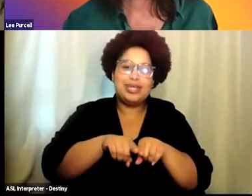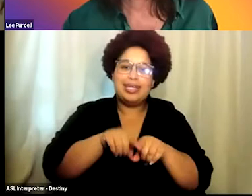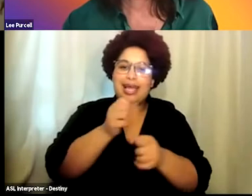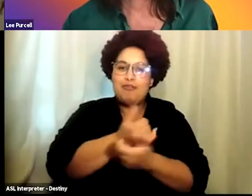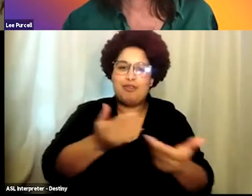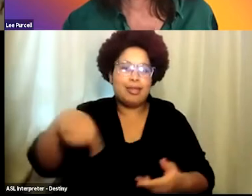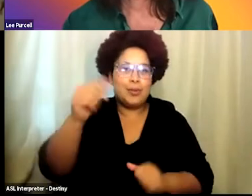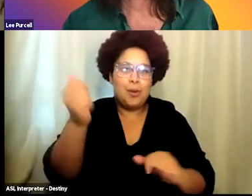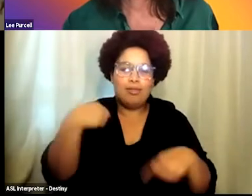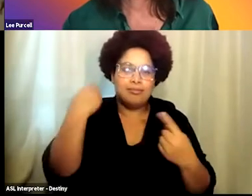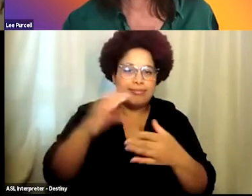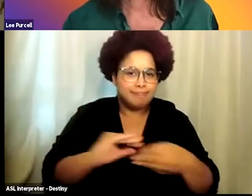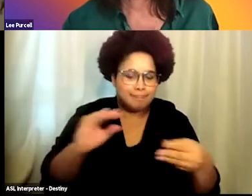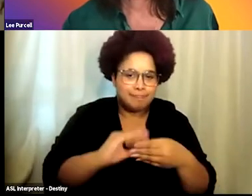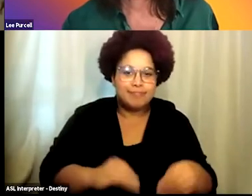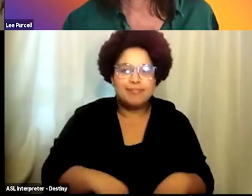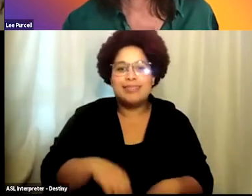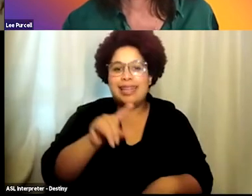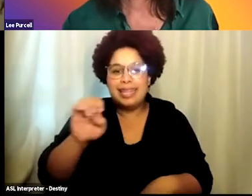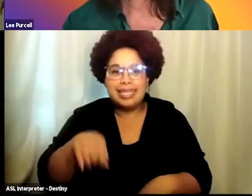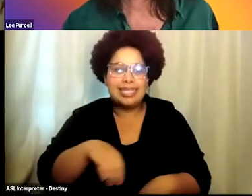and Jackie and Geri have said. But